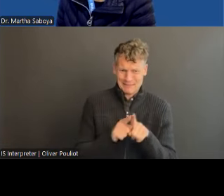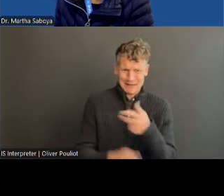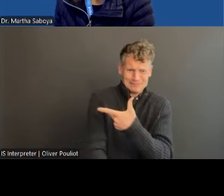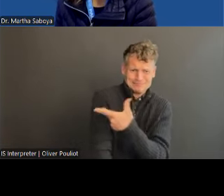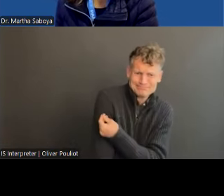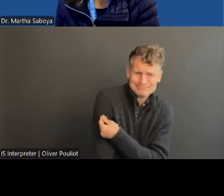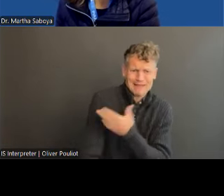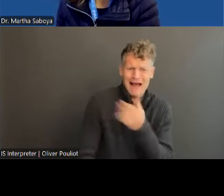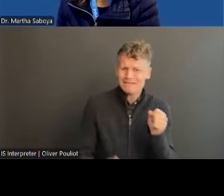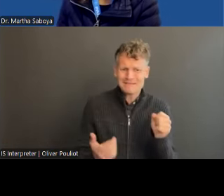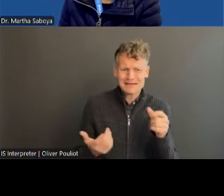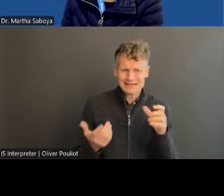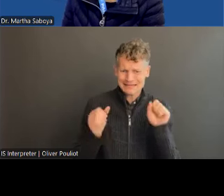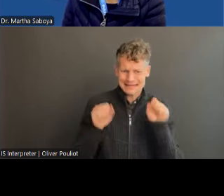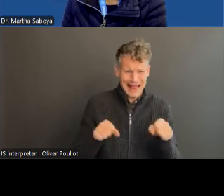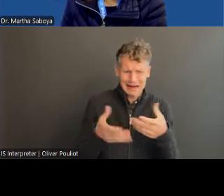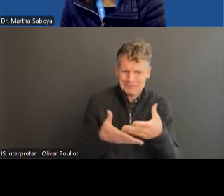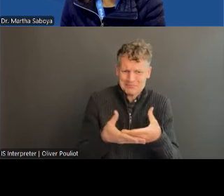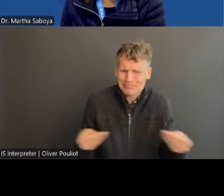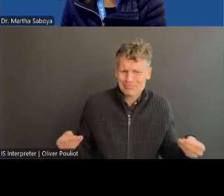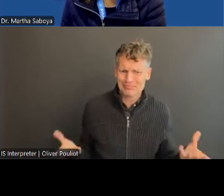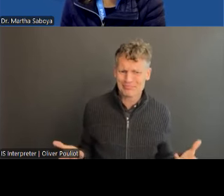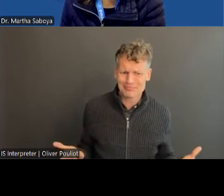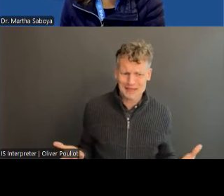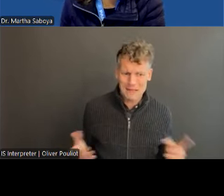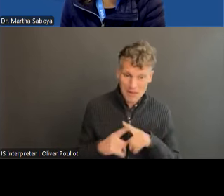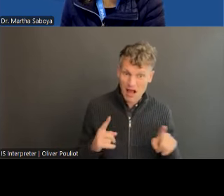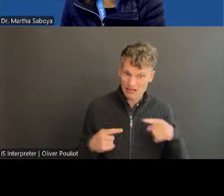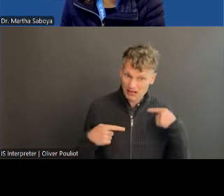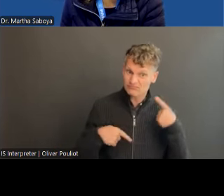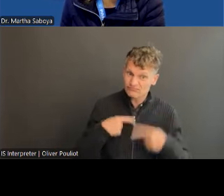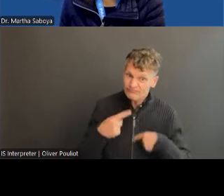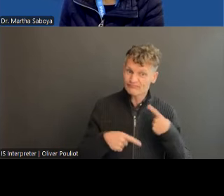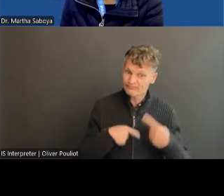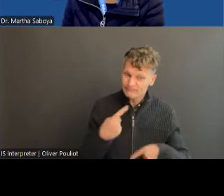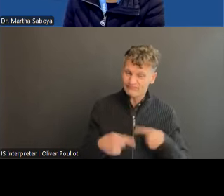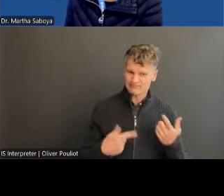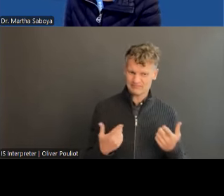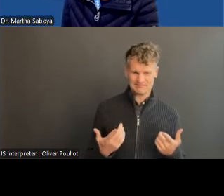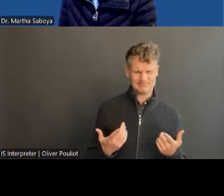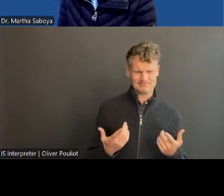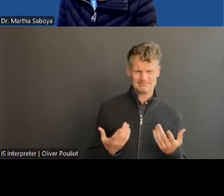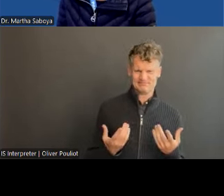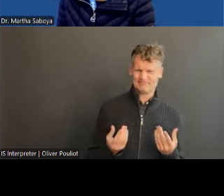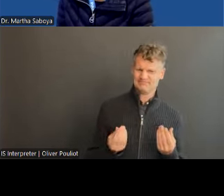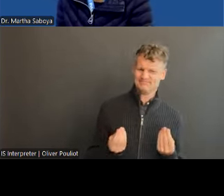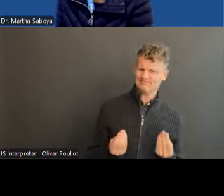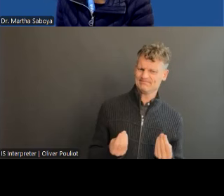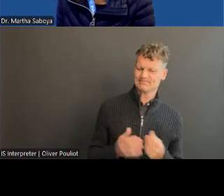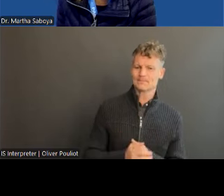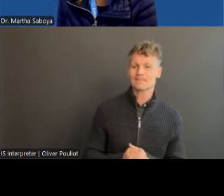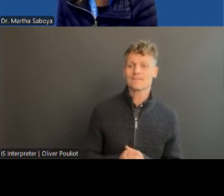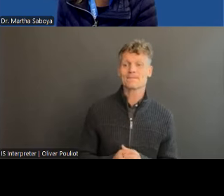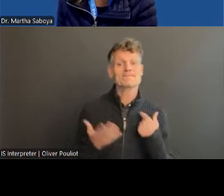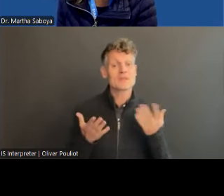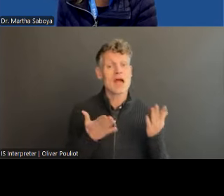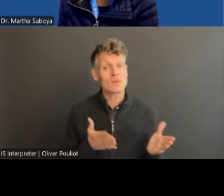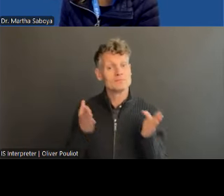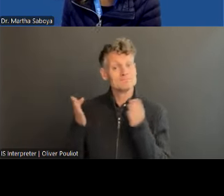exactly the same for other conditions. We are seeing here the percentage of population that practices